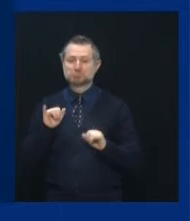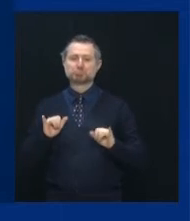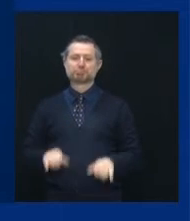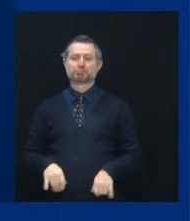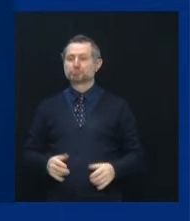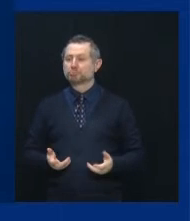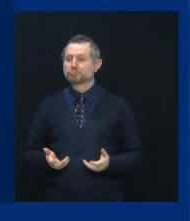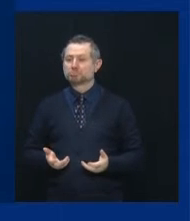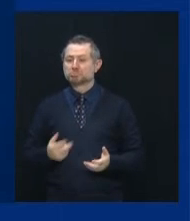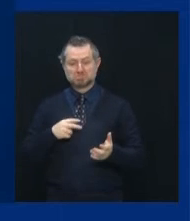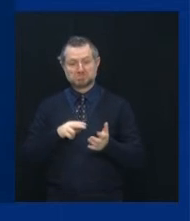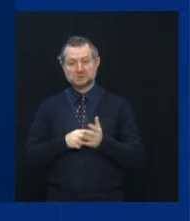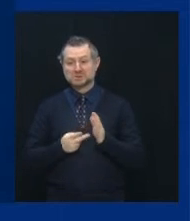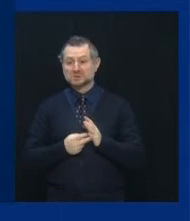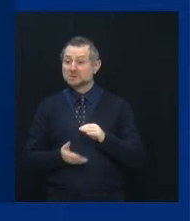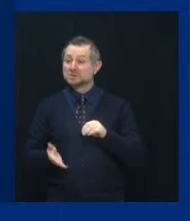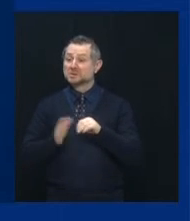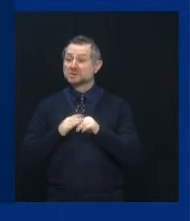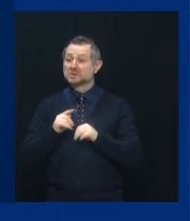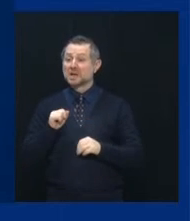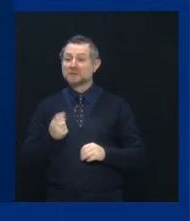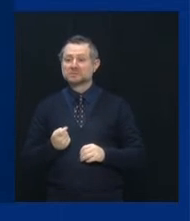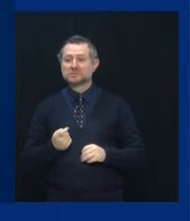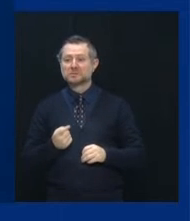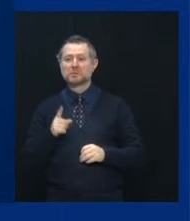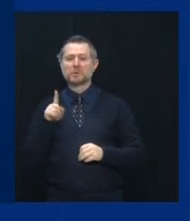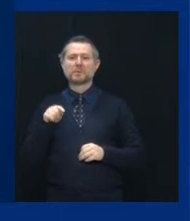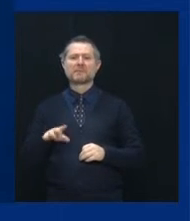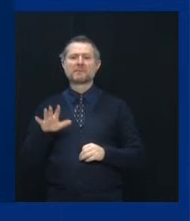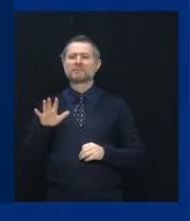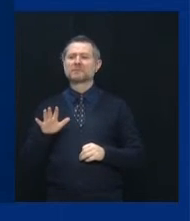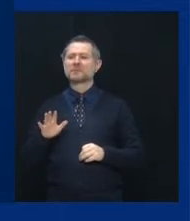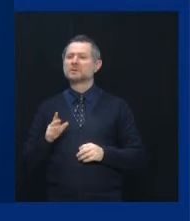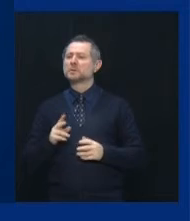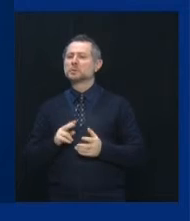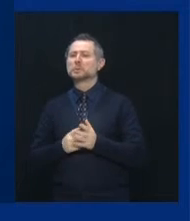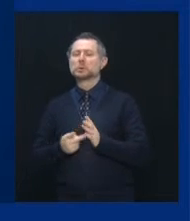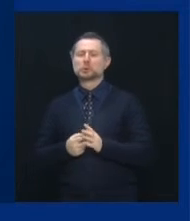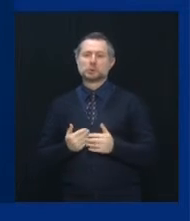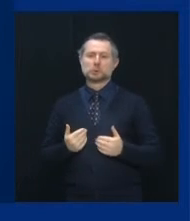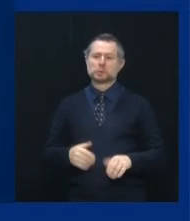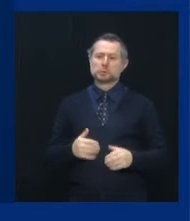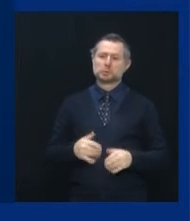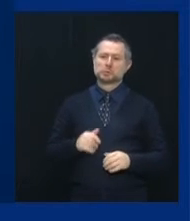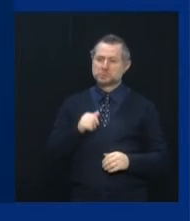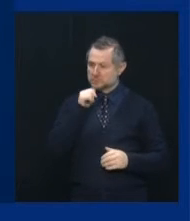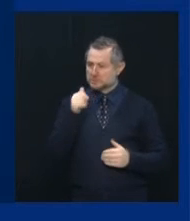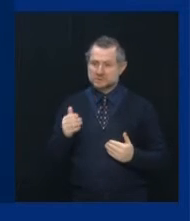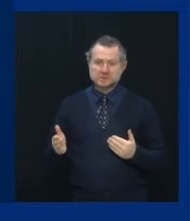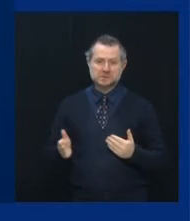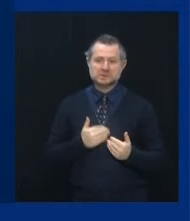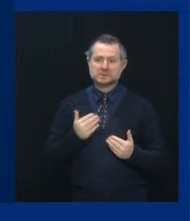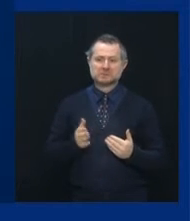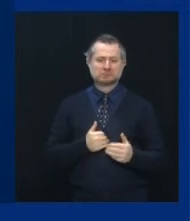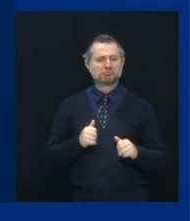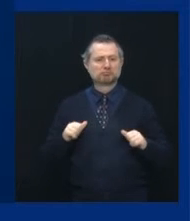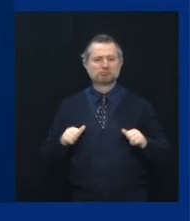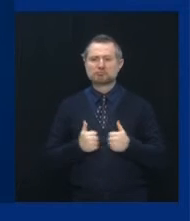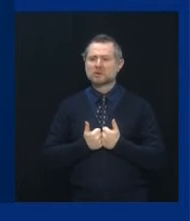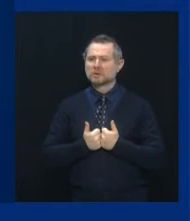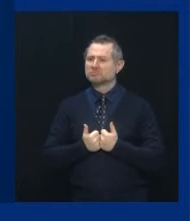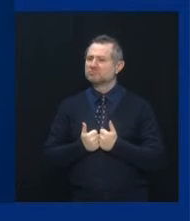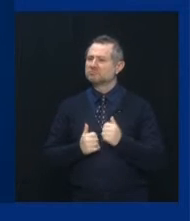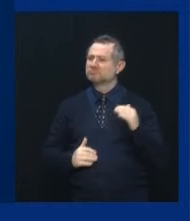raises 1.5. It just shows you how difficult closing the $15 billion was going to